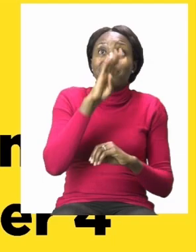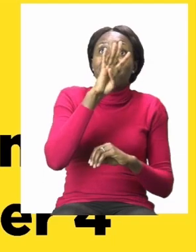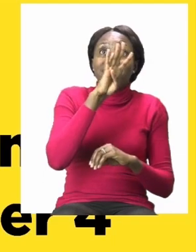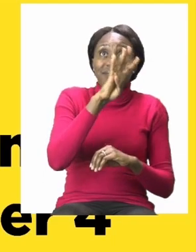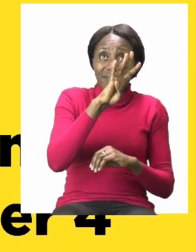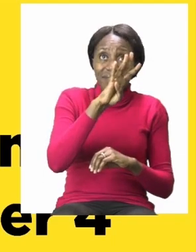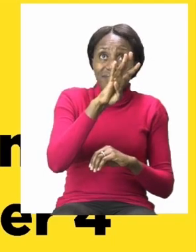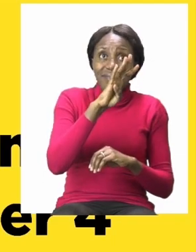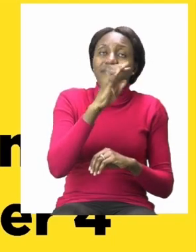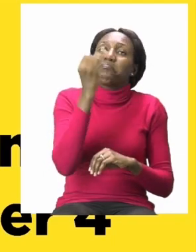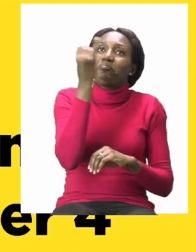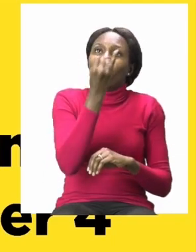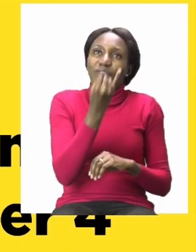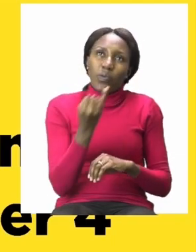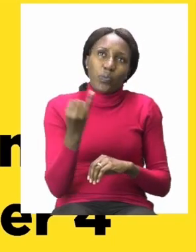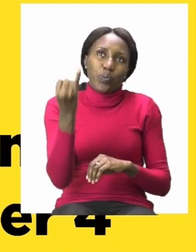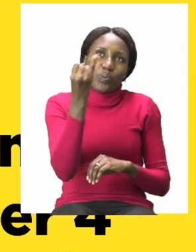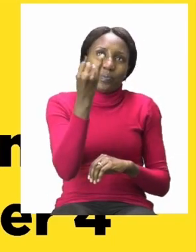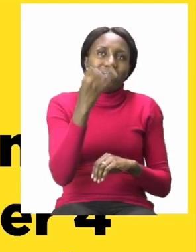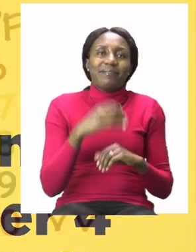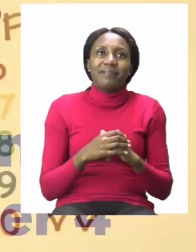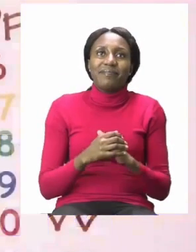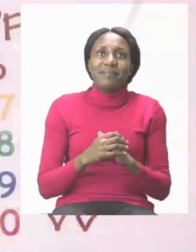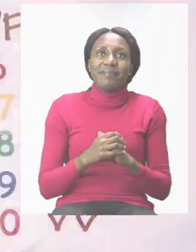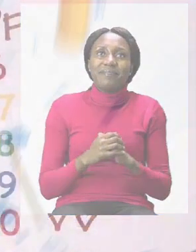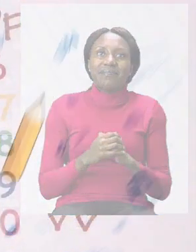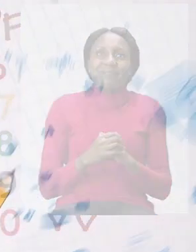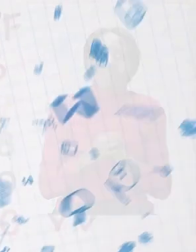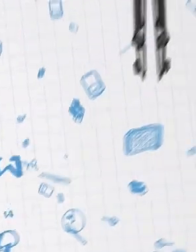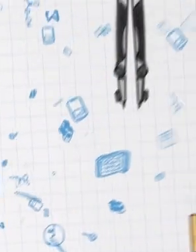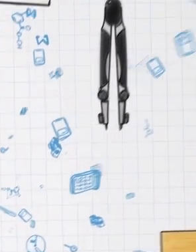number 4 and drawing.